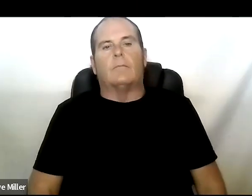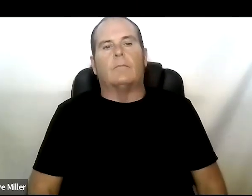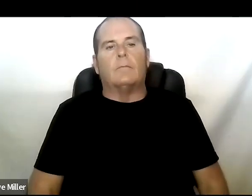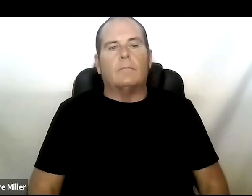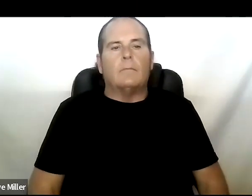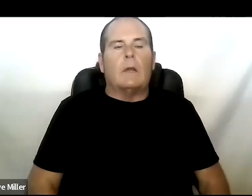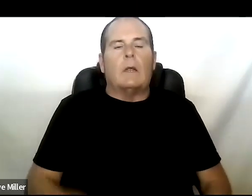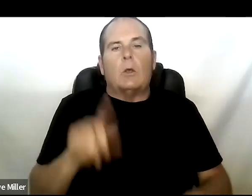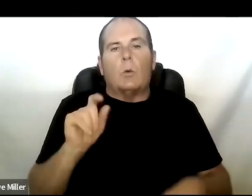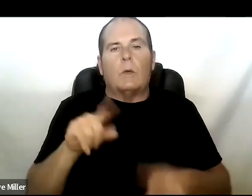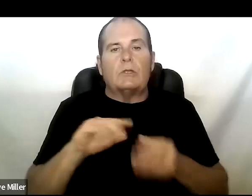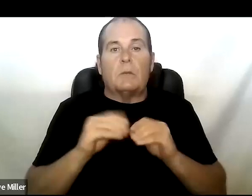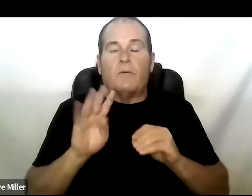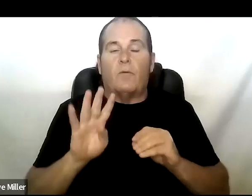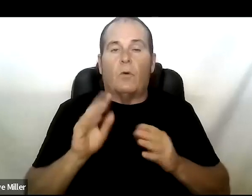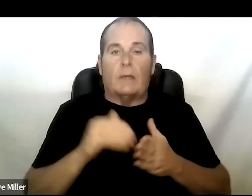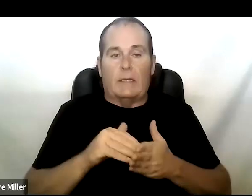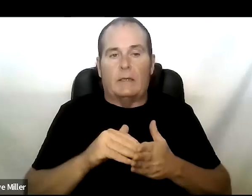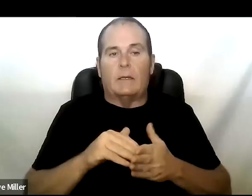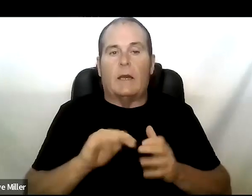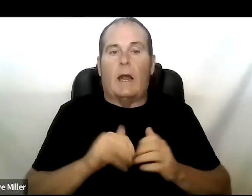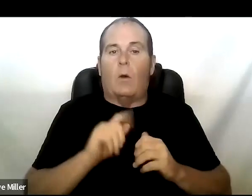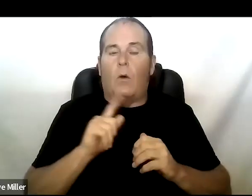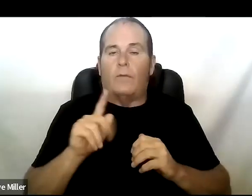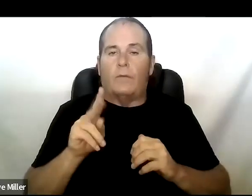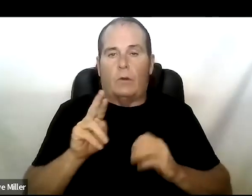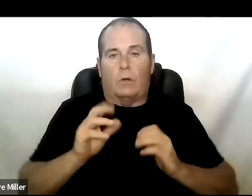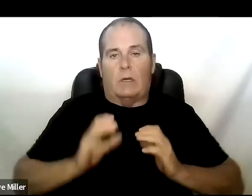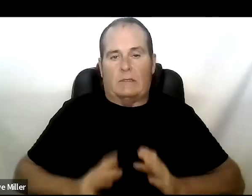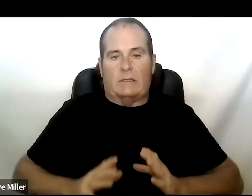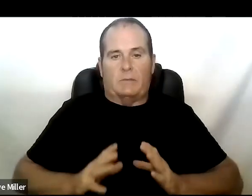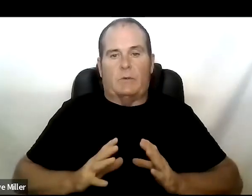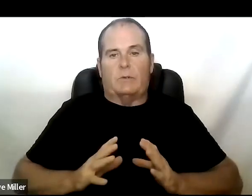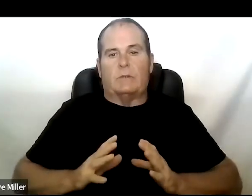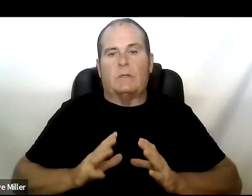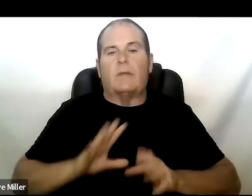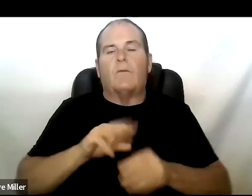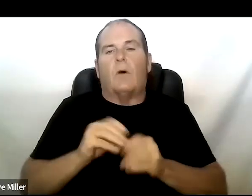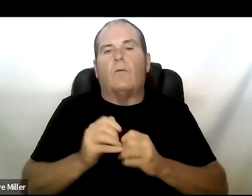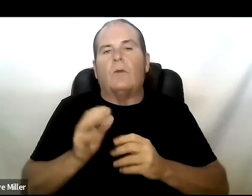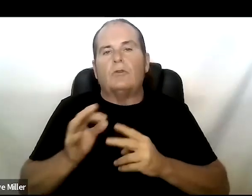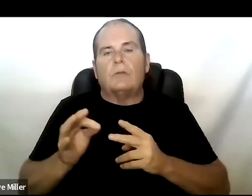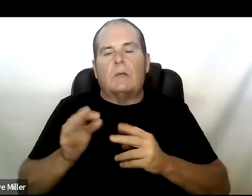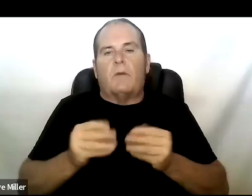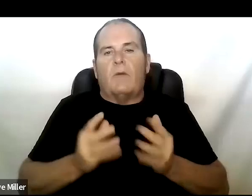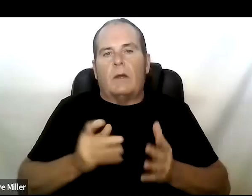customers involved in choosing providers or VR services?